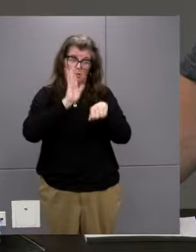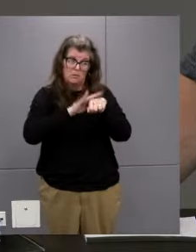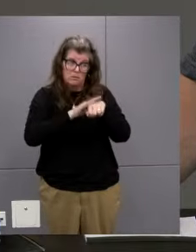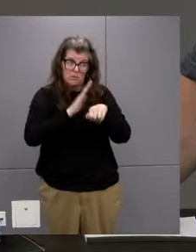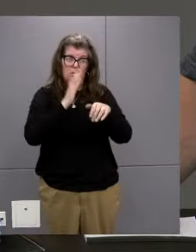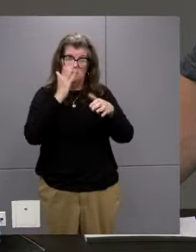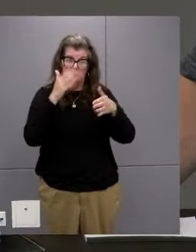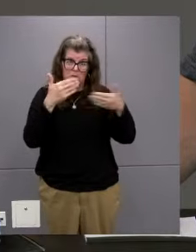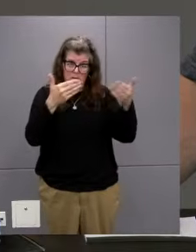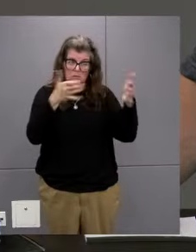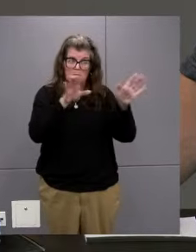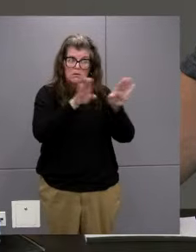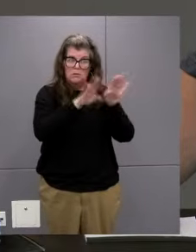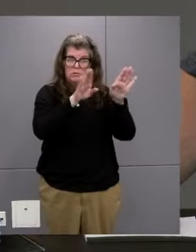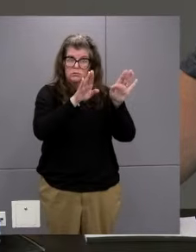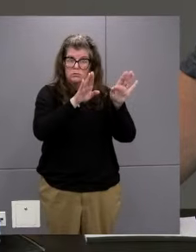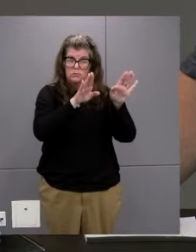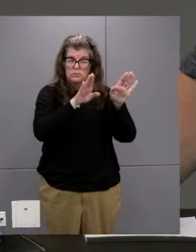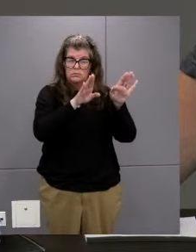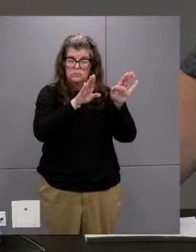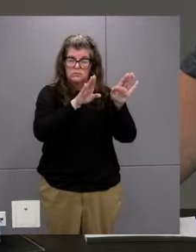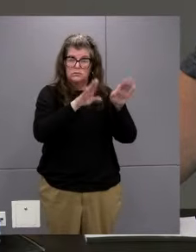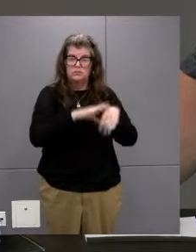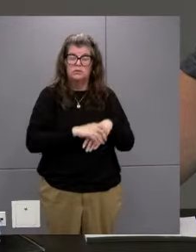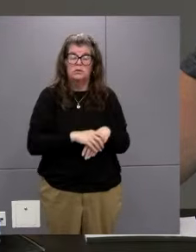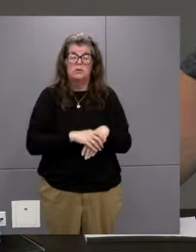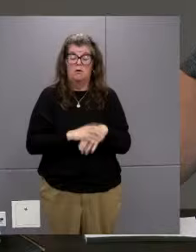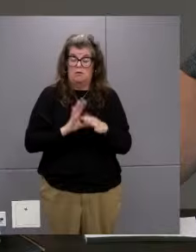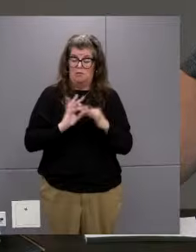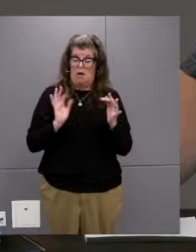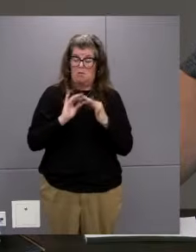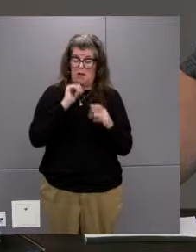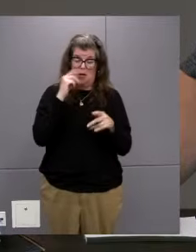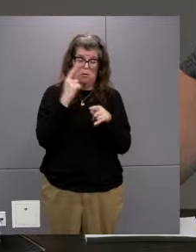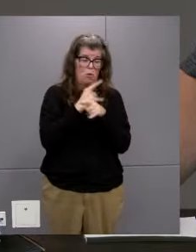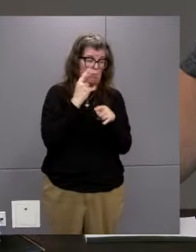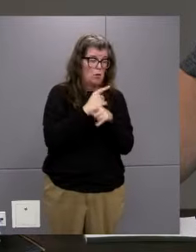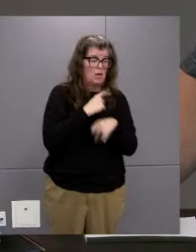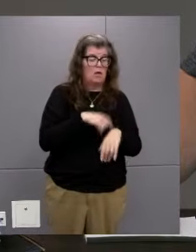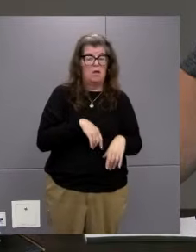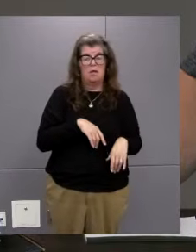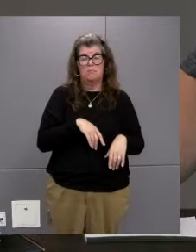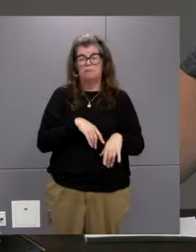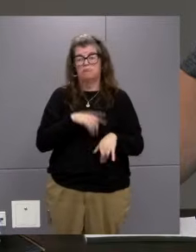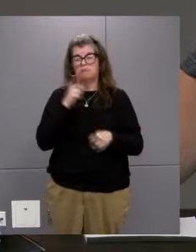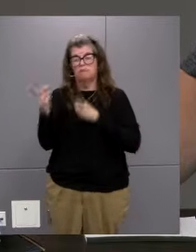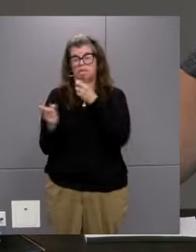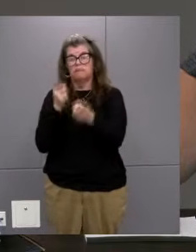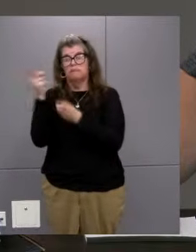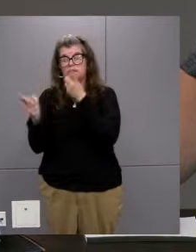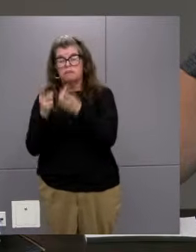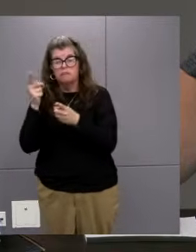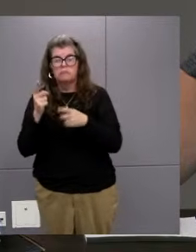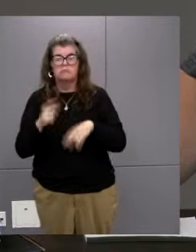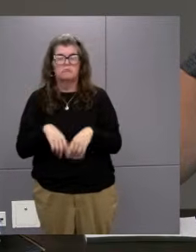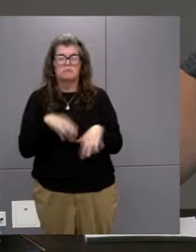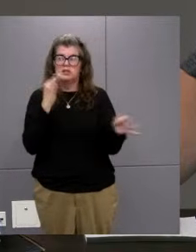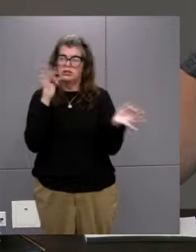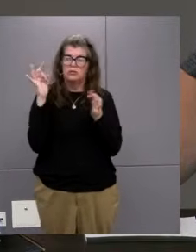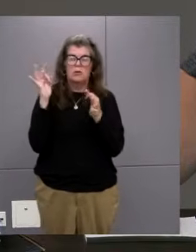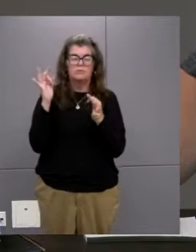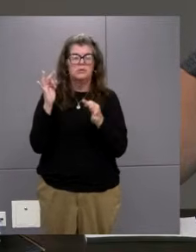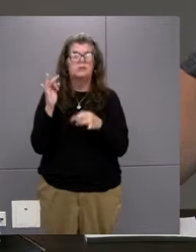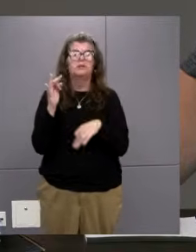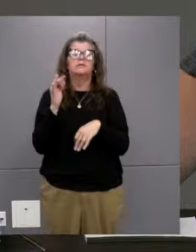and speech that is inappropriate or defamatory will be deemed to be disruptive, and the speaker can